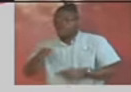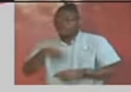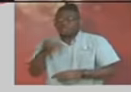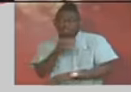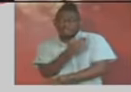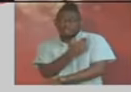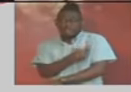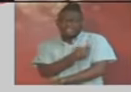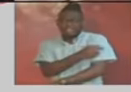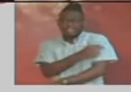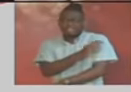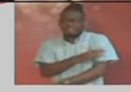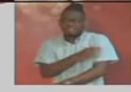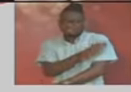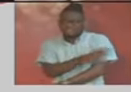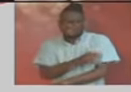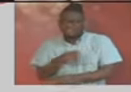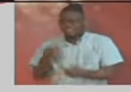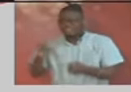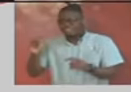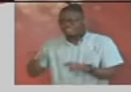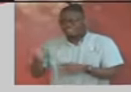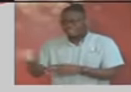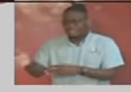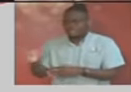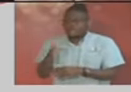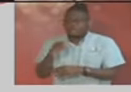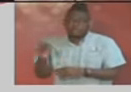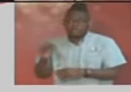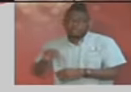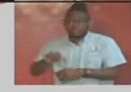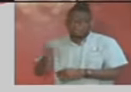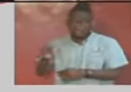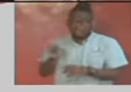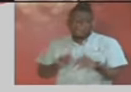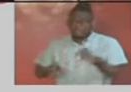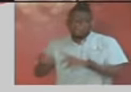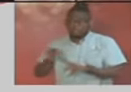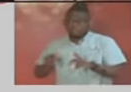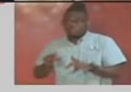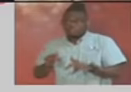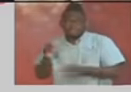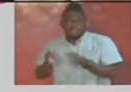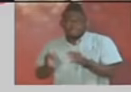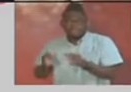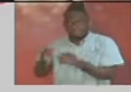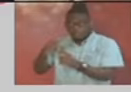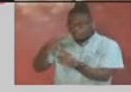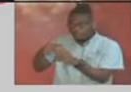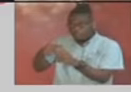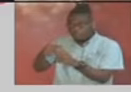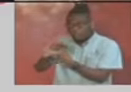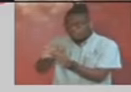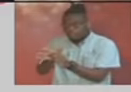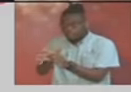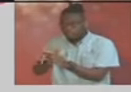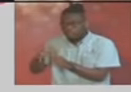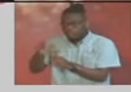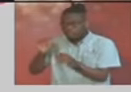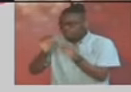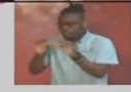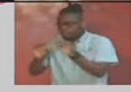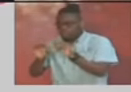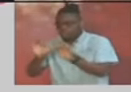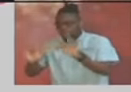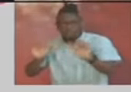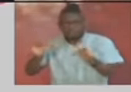to test primary contacts of known cases, although they had no symptoms as well. So those two large groups would have formed the backbone of what we